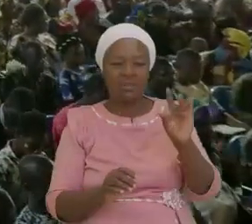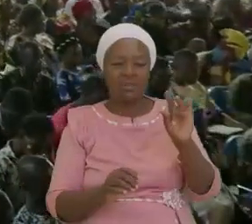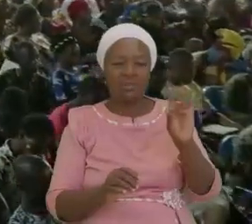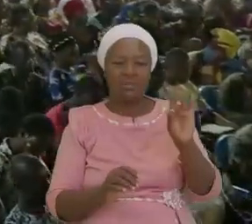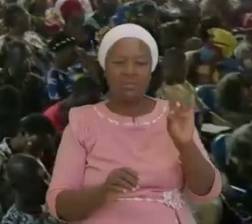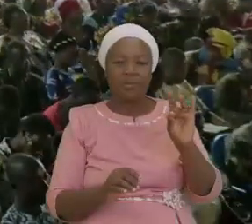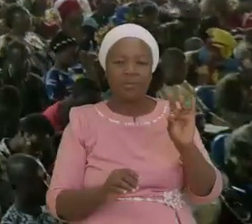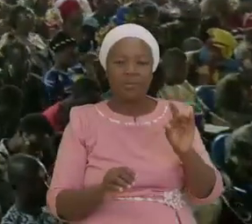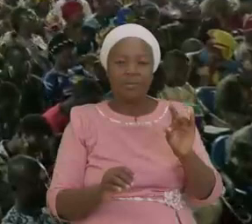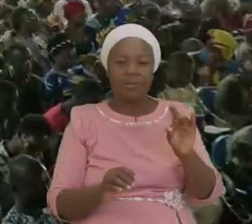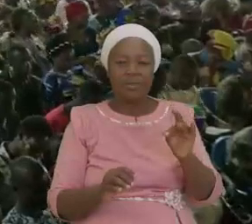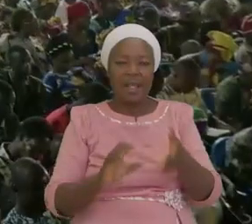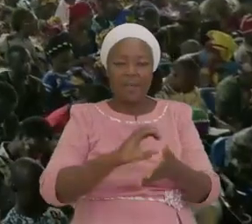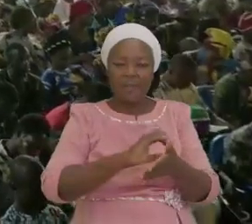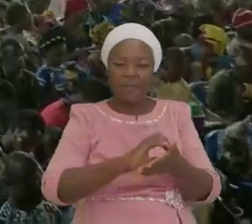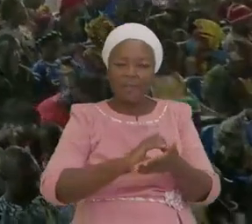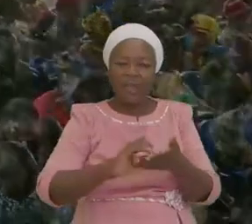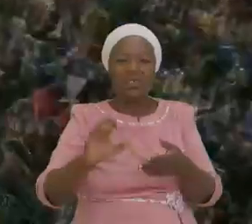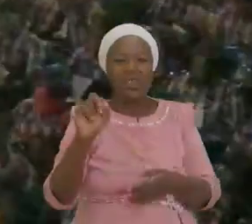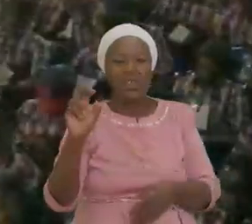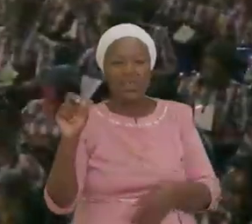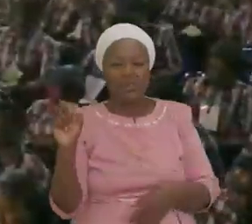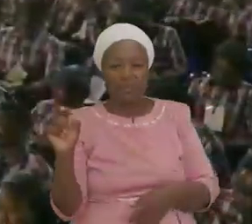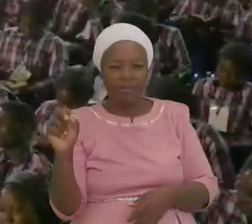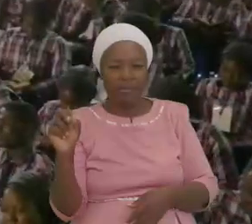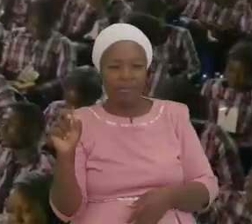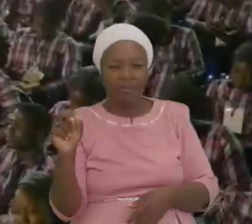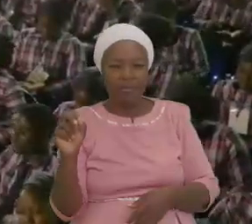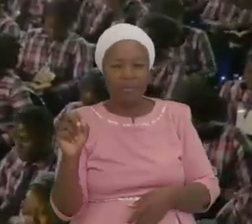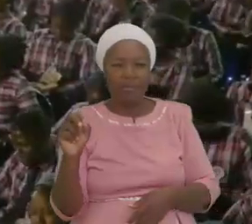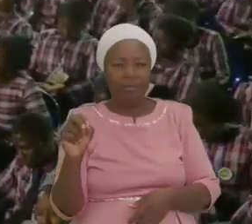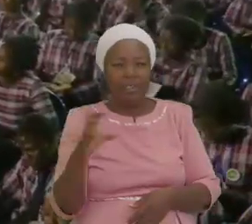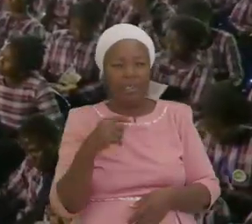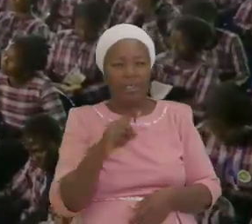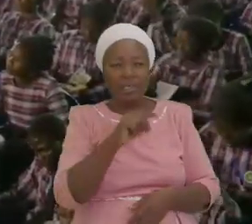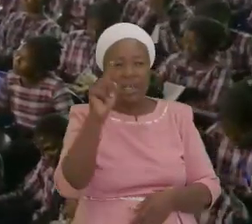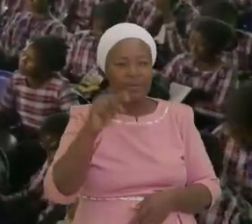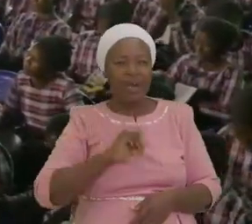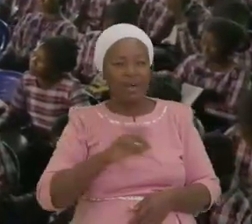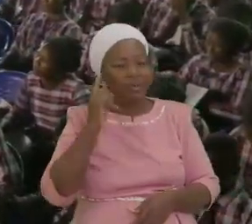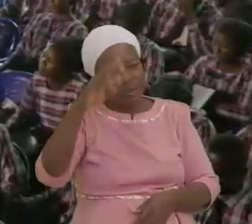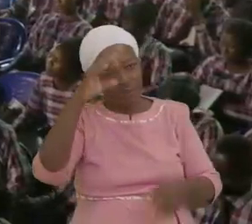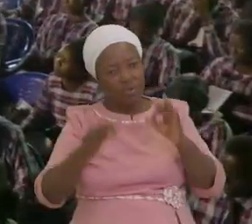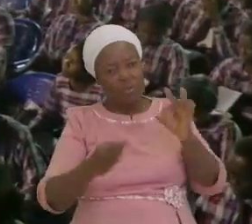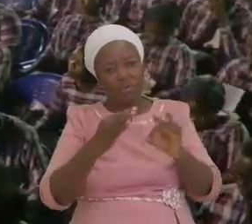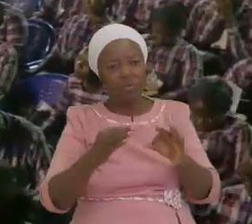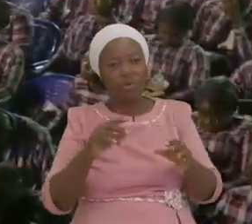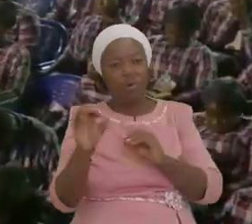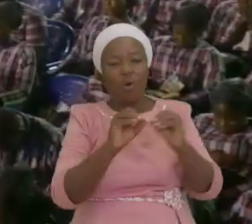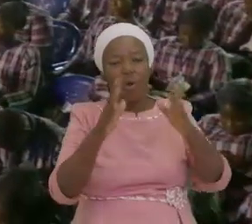reading from verse 30, he said, therefore I will judge you, O house of Israel,